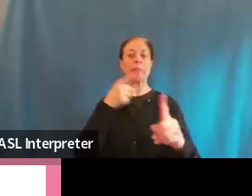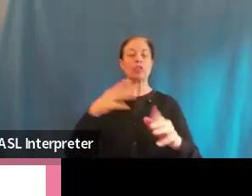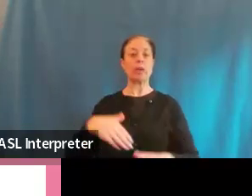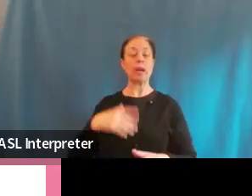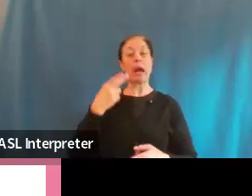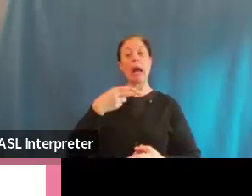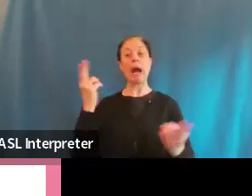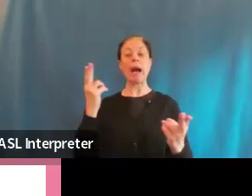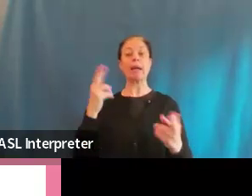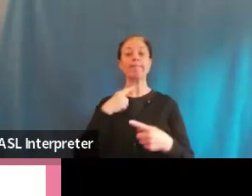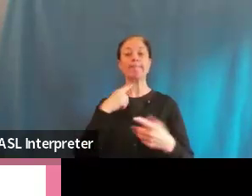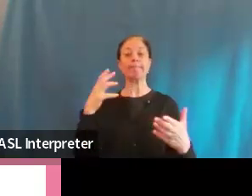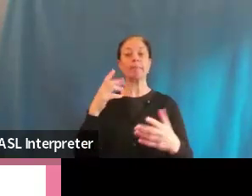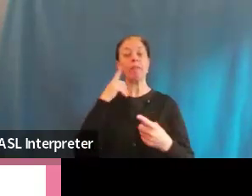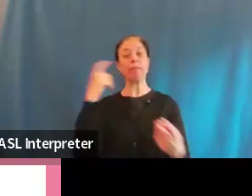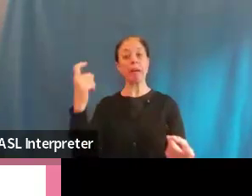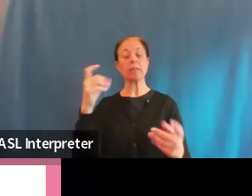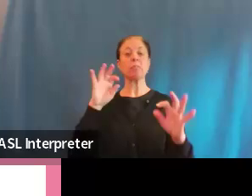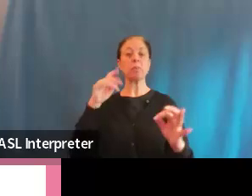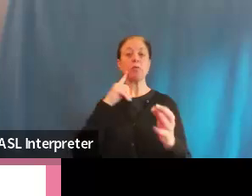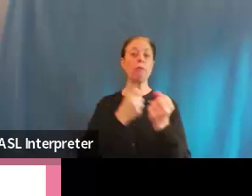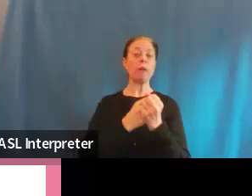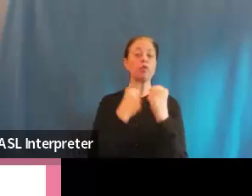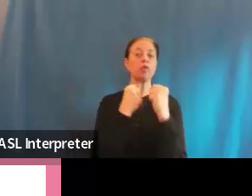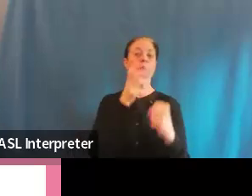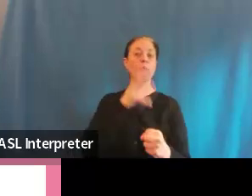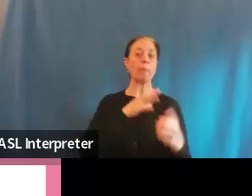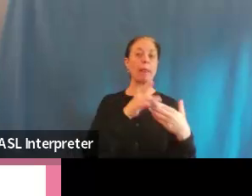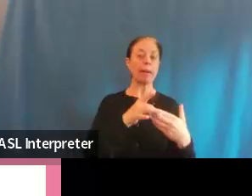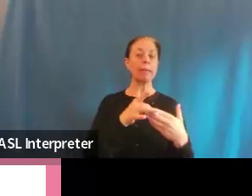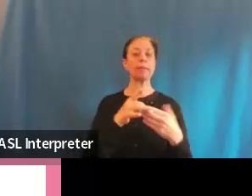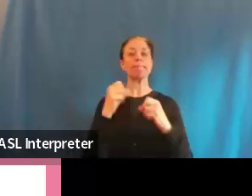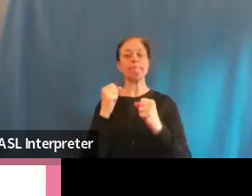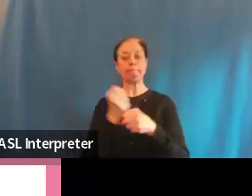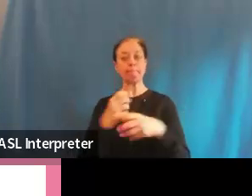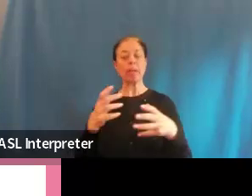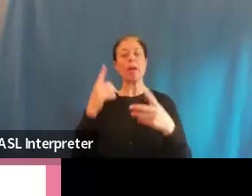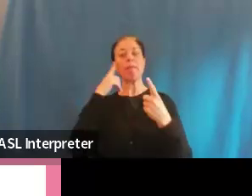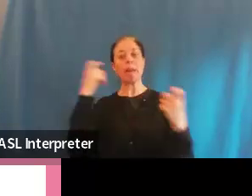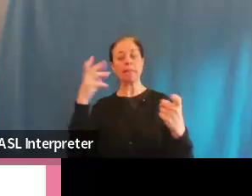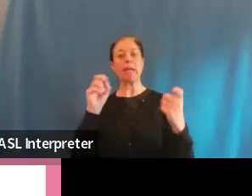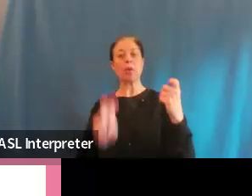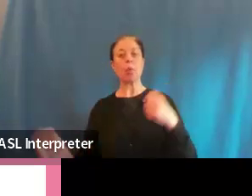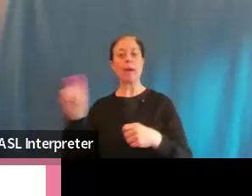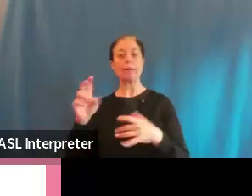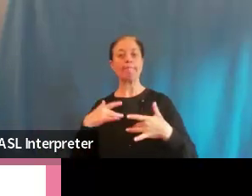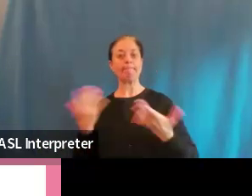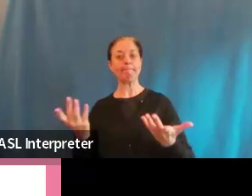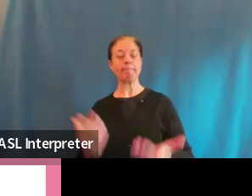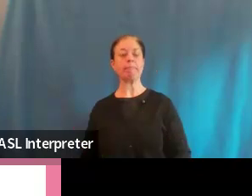high-stakes fantasy is perfect for fans of books with strong female leads, expansive fantasy worlds, and daring quests. Next slide,